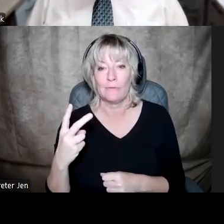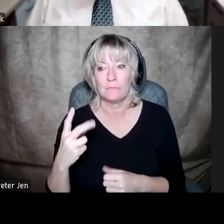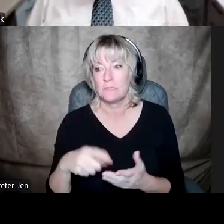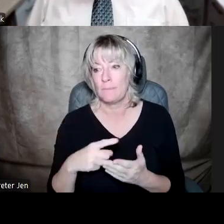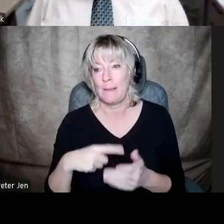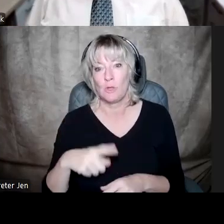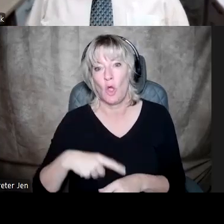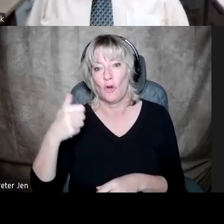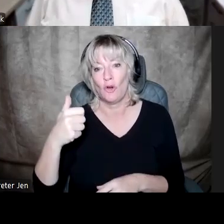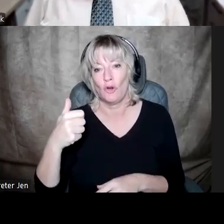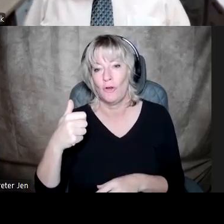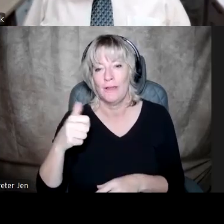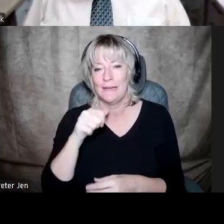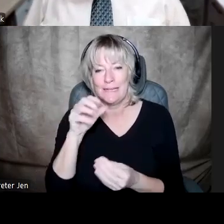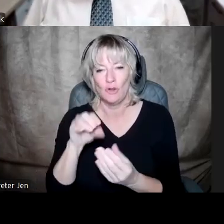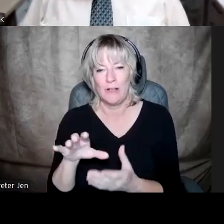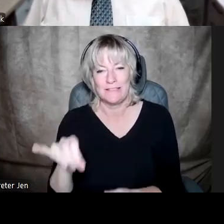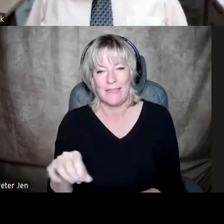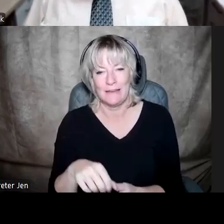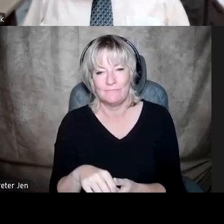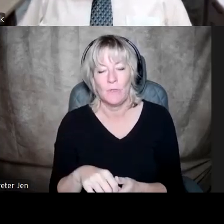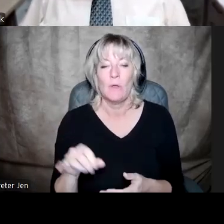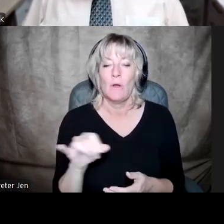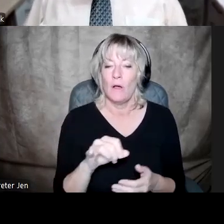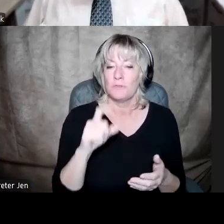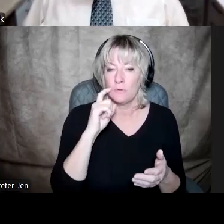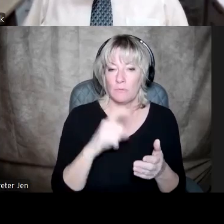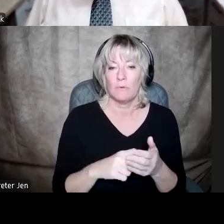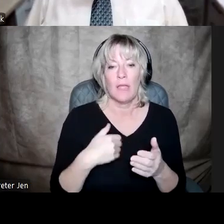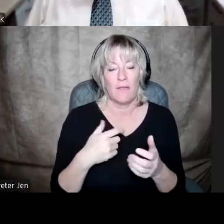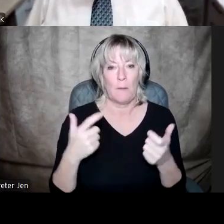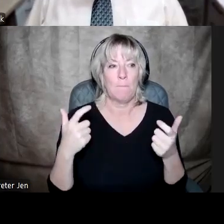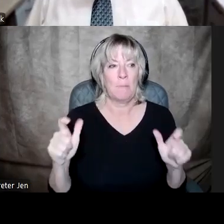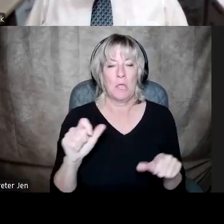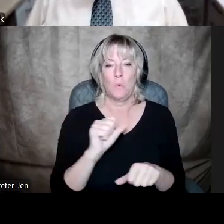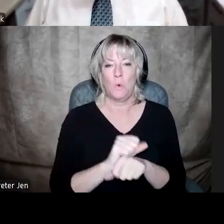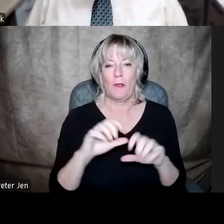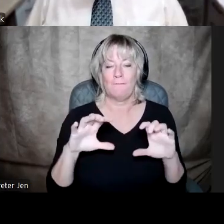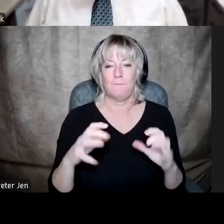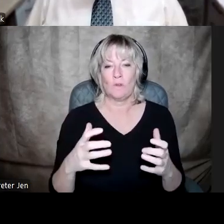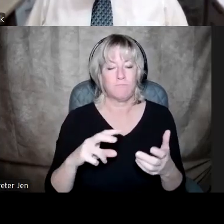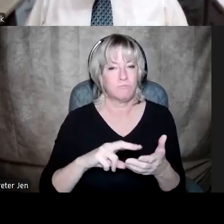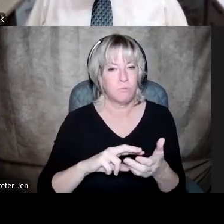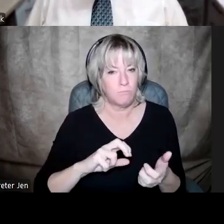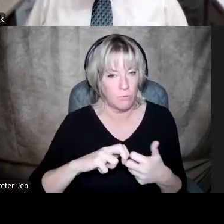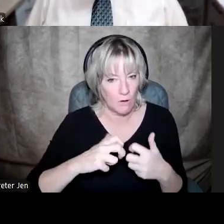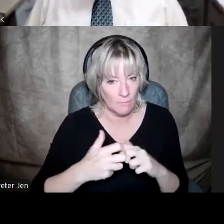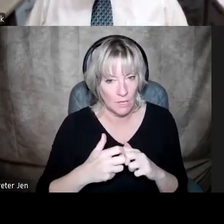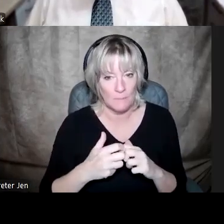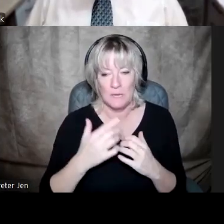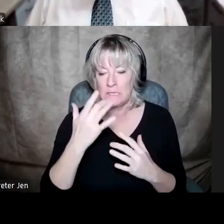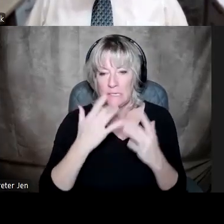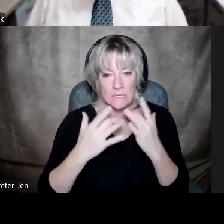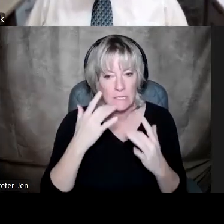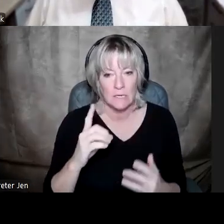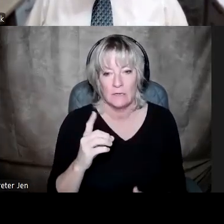longer. We also recognize we have a significant workforce issue in this area, as Dr.